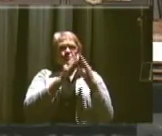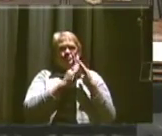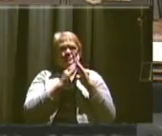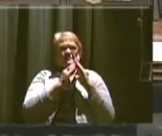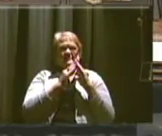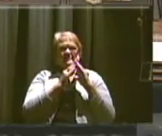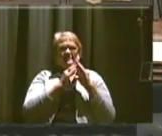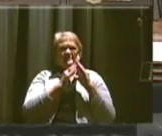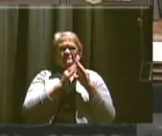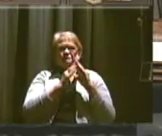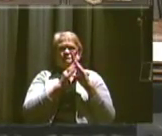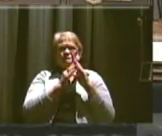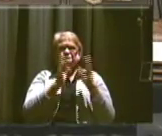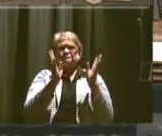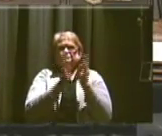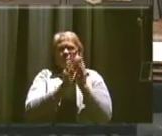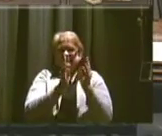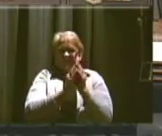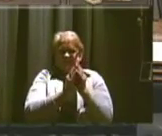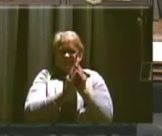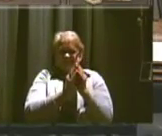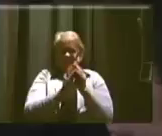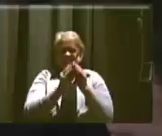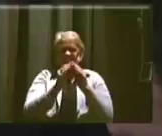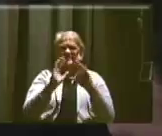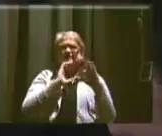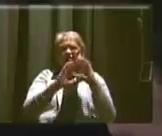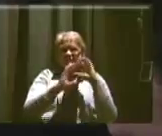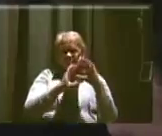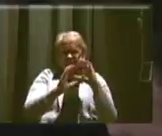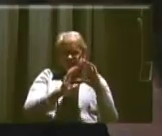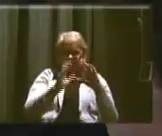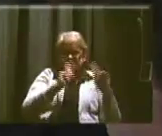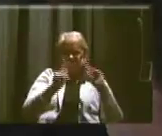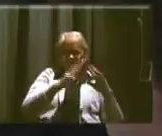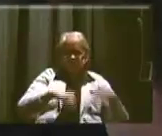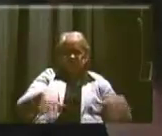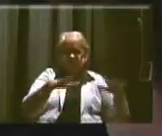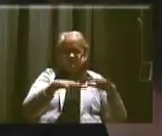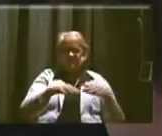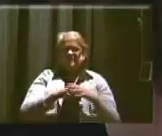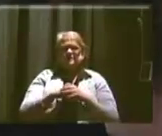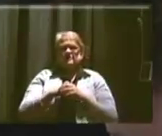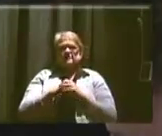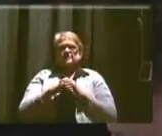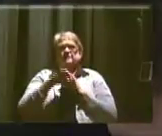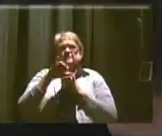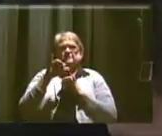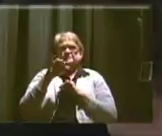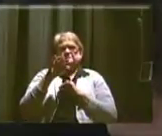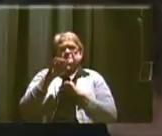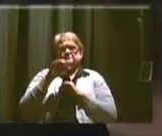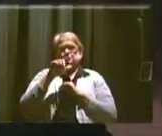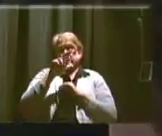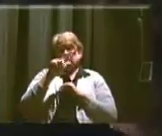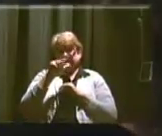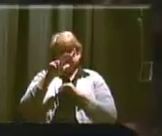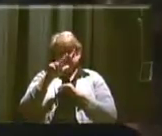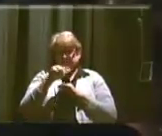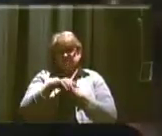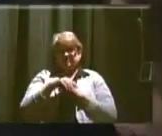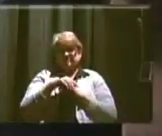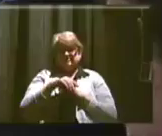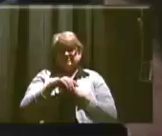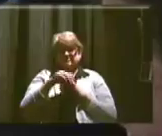conversation on Tuesday, March 3rd at 6 o'clock at Newburg Middle School, and I would love to see